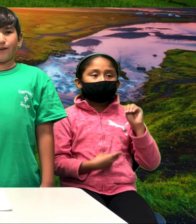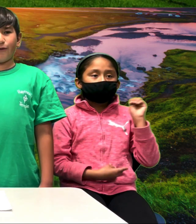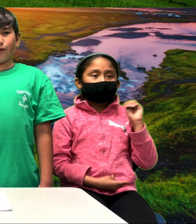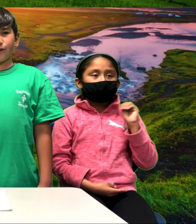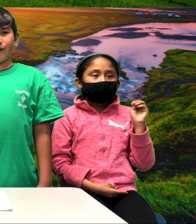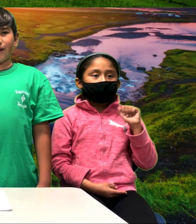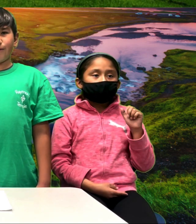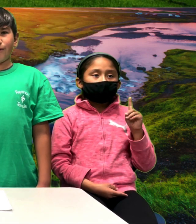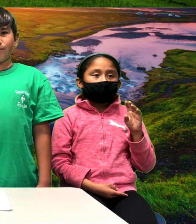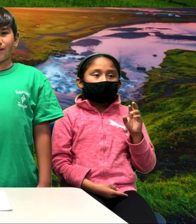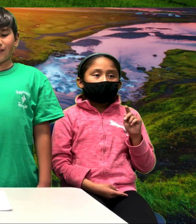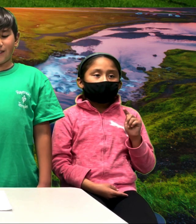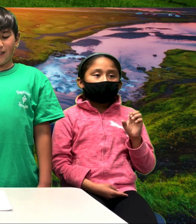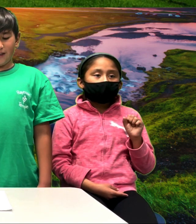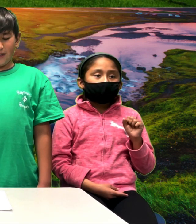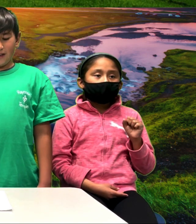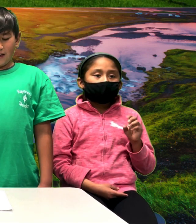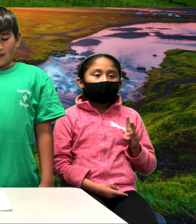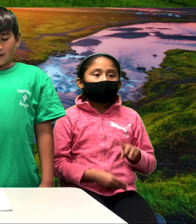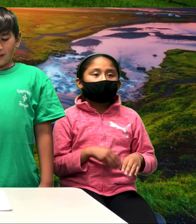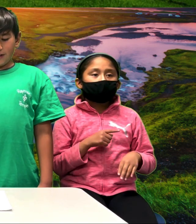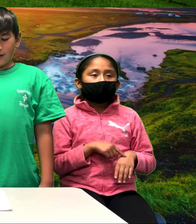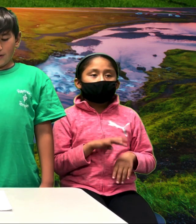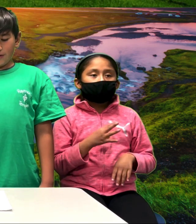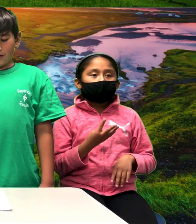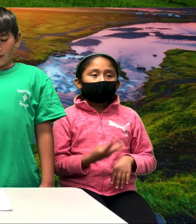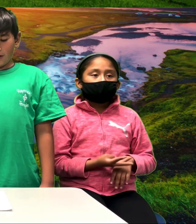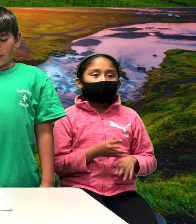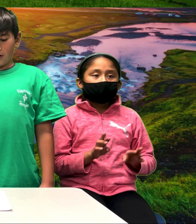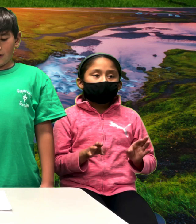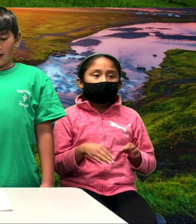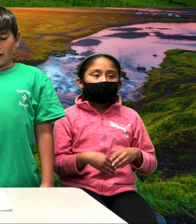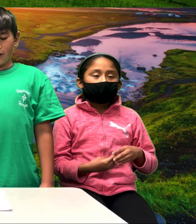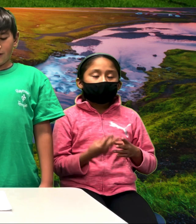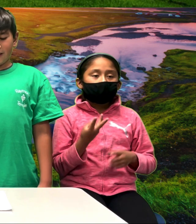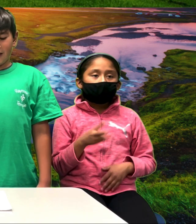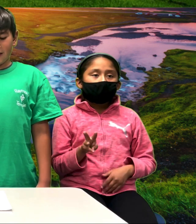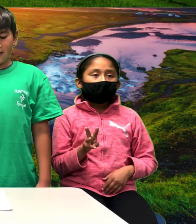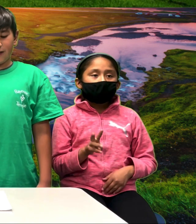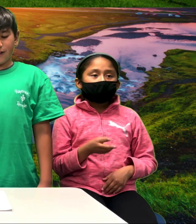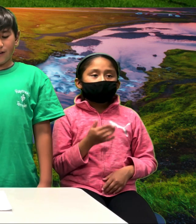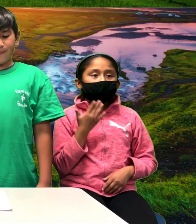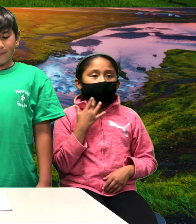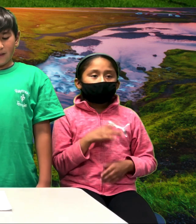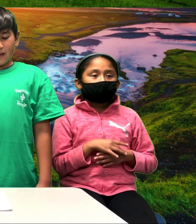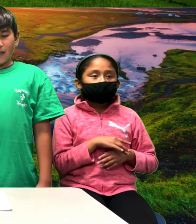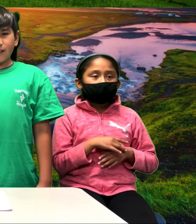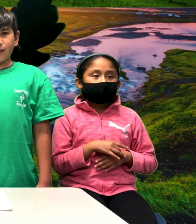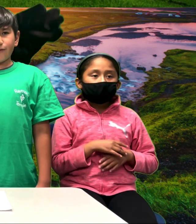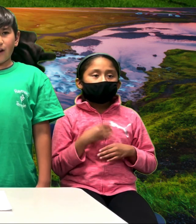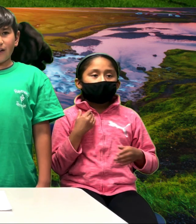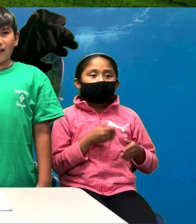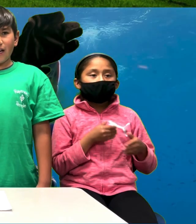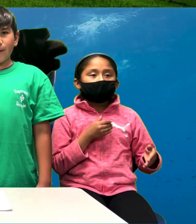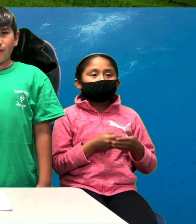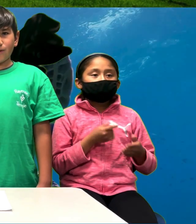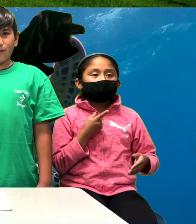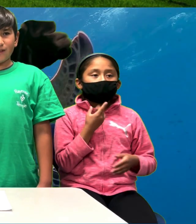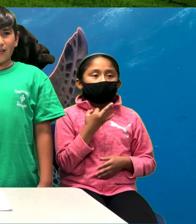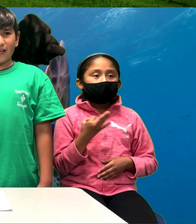I am in the fourth grade in room 16. Did you know that Earth Day is near? It's on